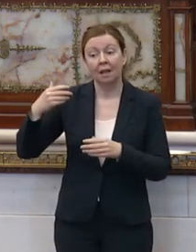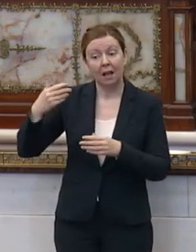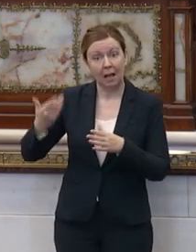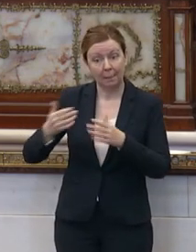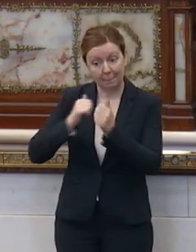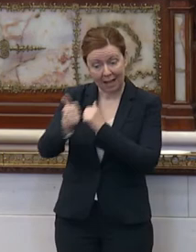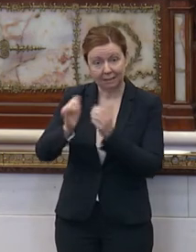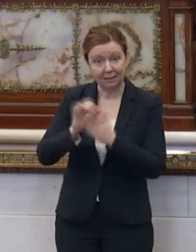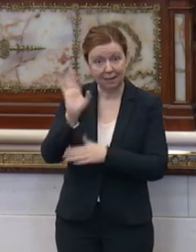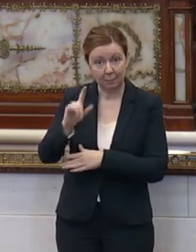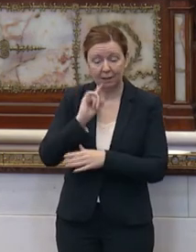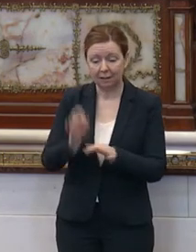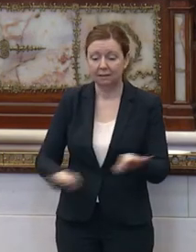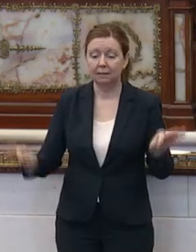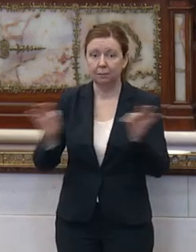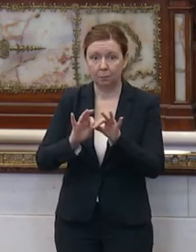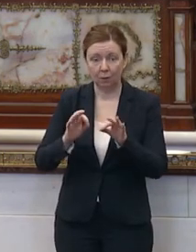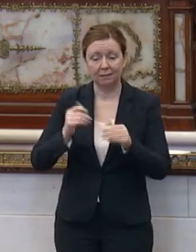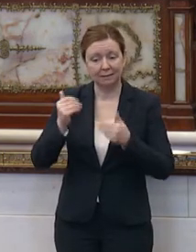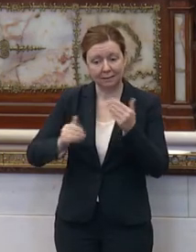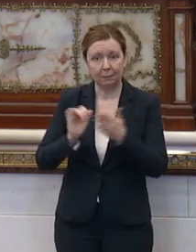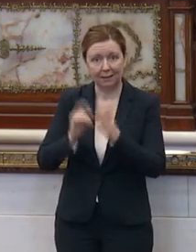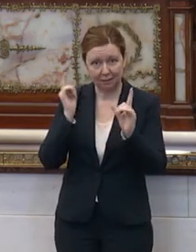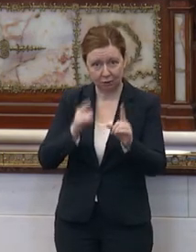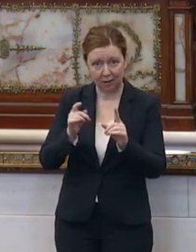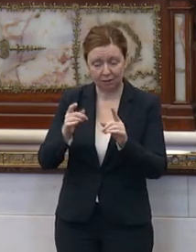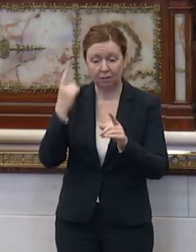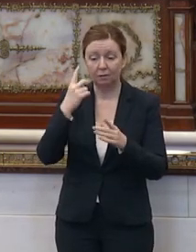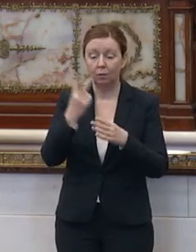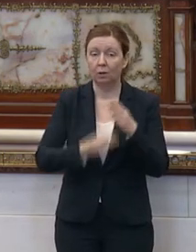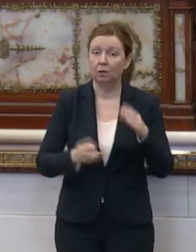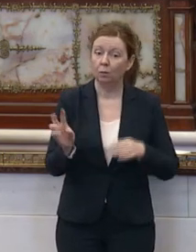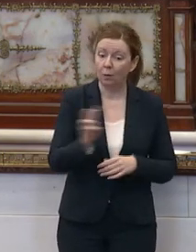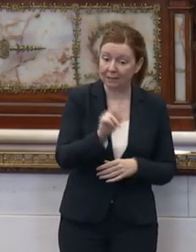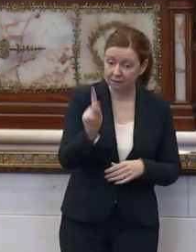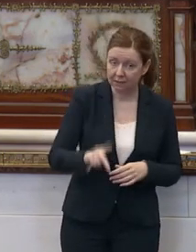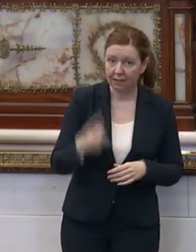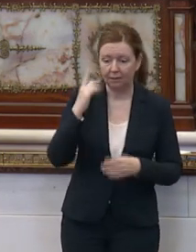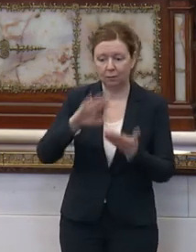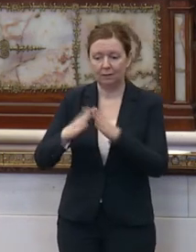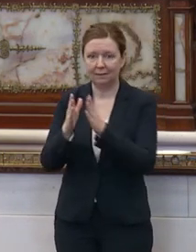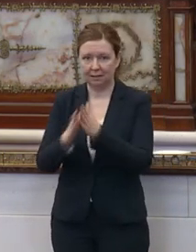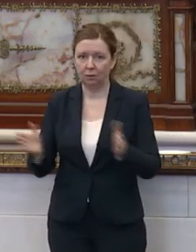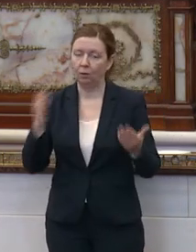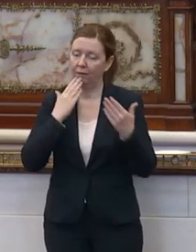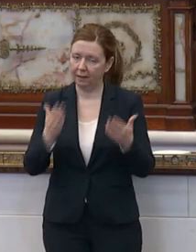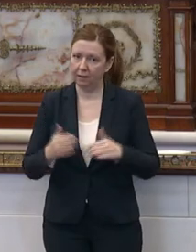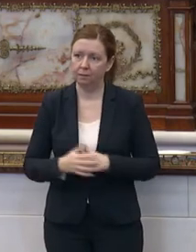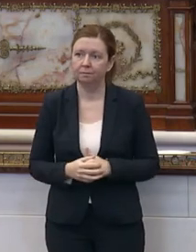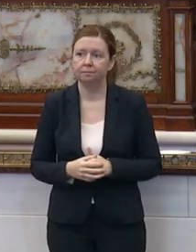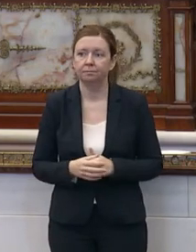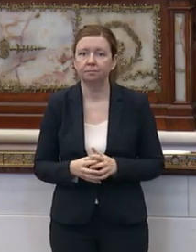overlay bill is an important step in that direction, both for West Philly and for our city as a whole. Thank you.